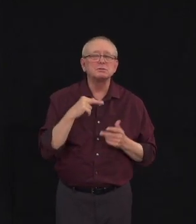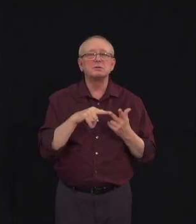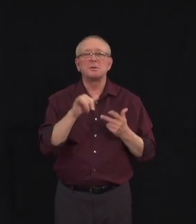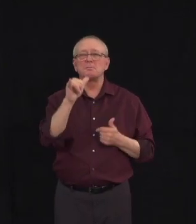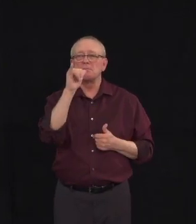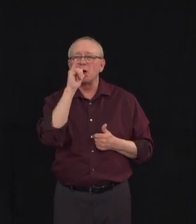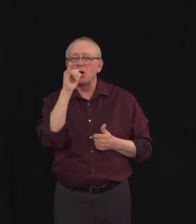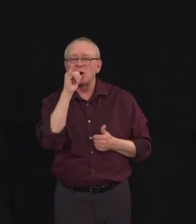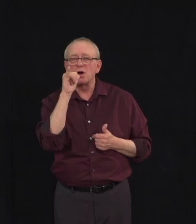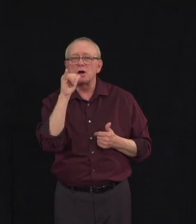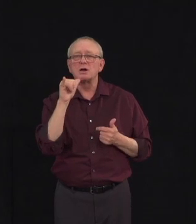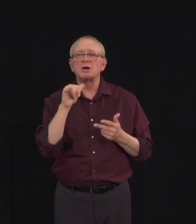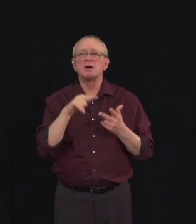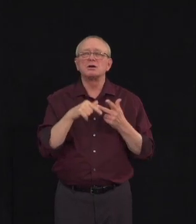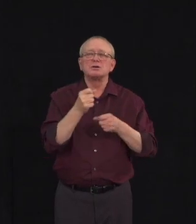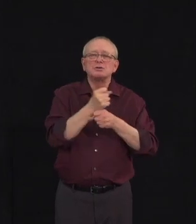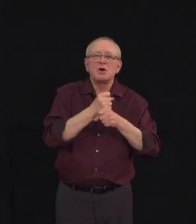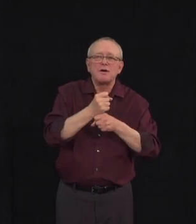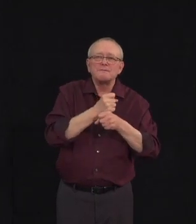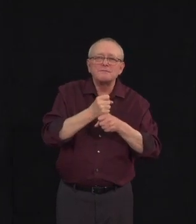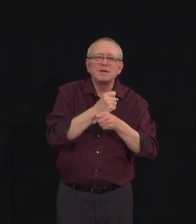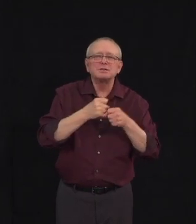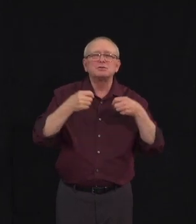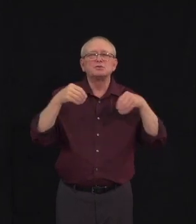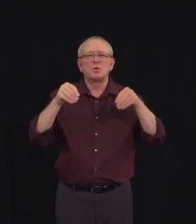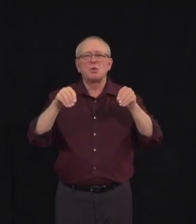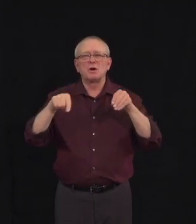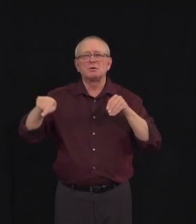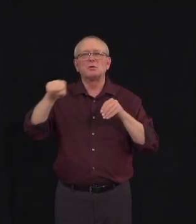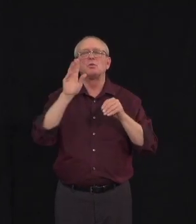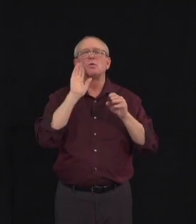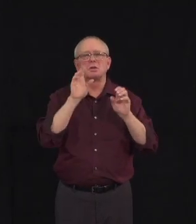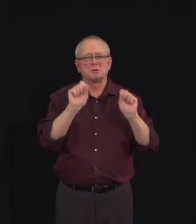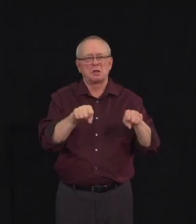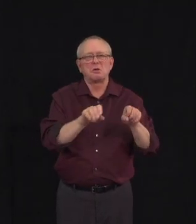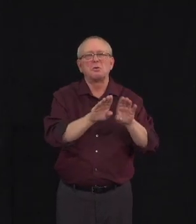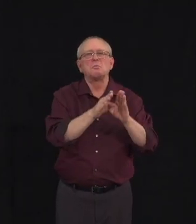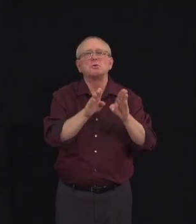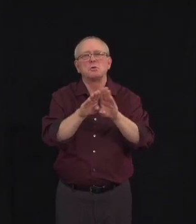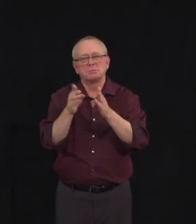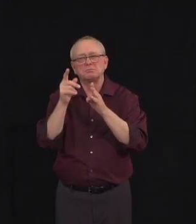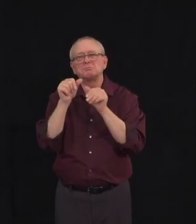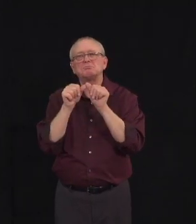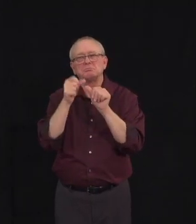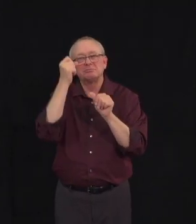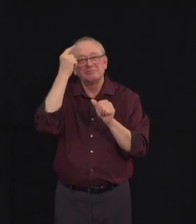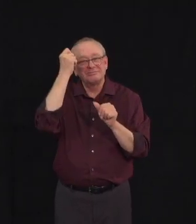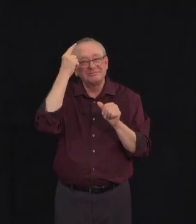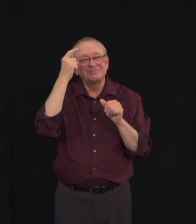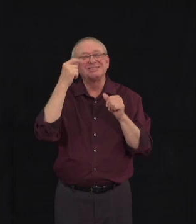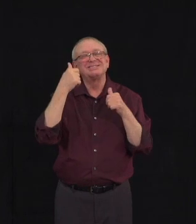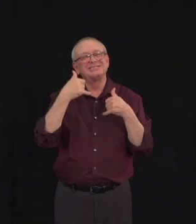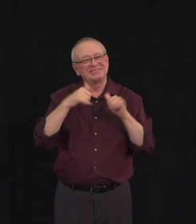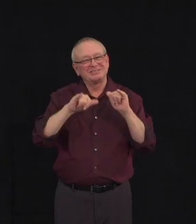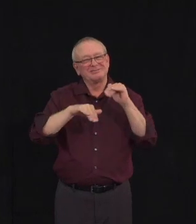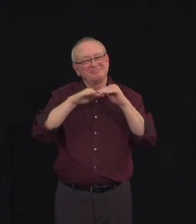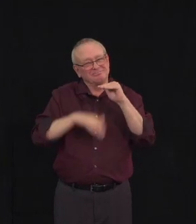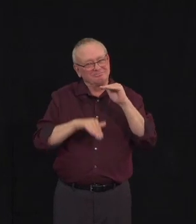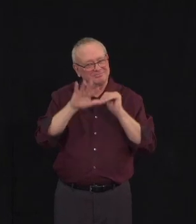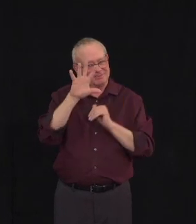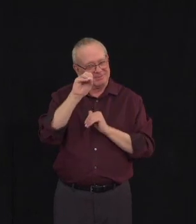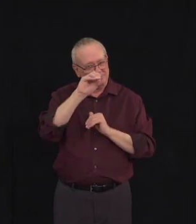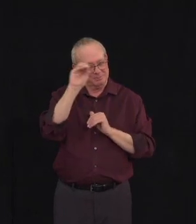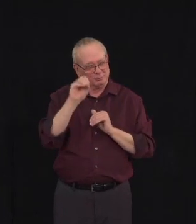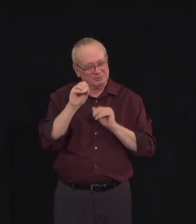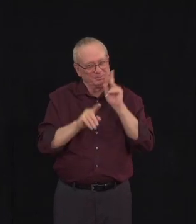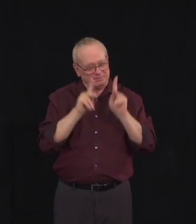reduced capacity. Some larger gatherings will be permitted in some situations with the number of people to be determined as we learn more